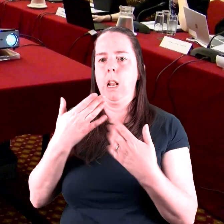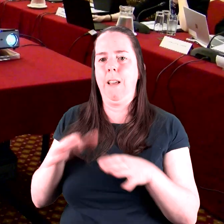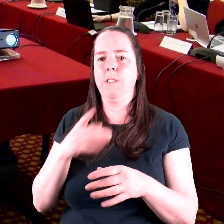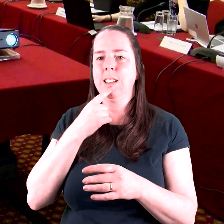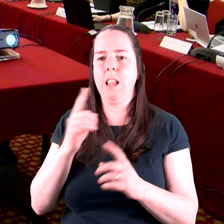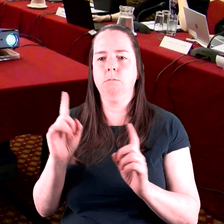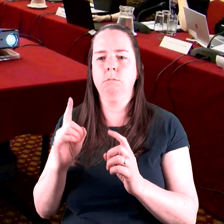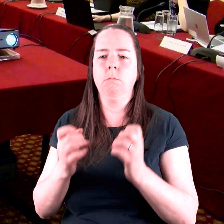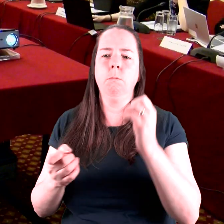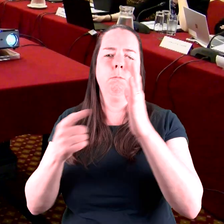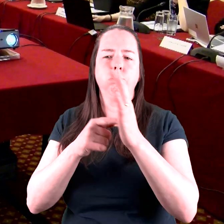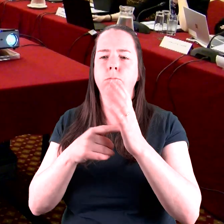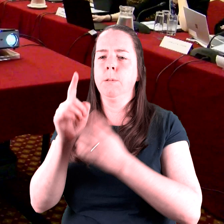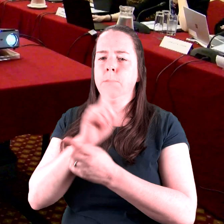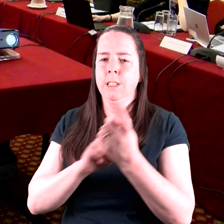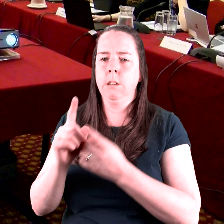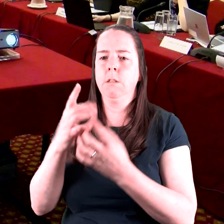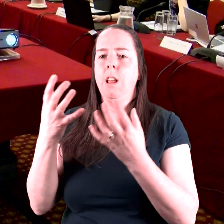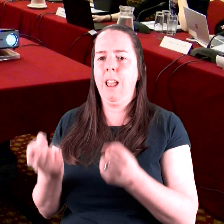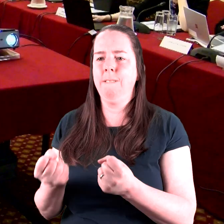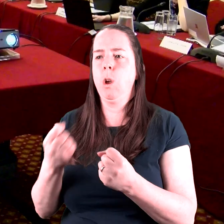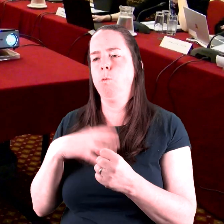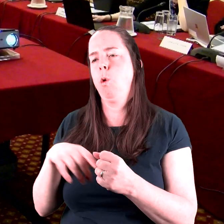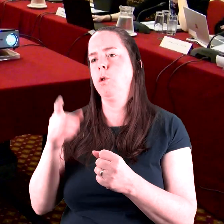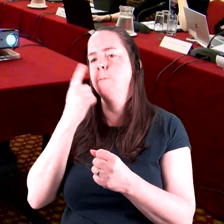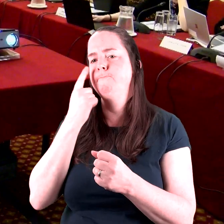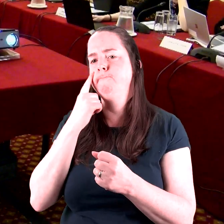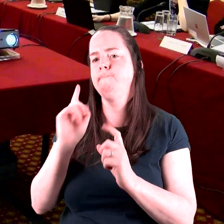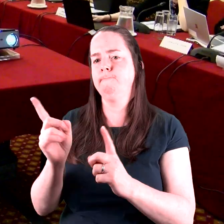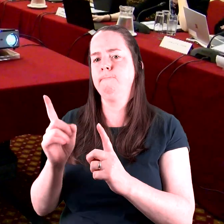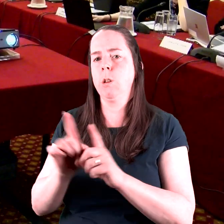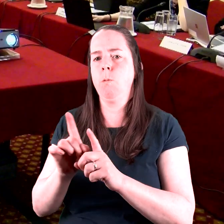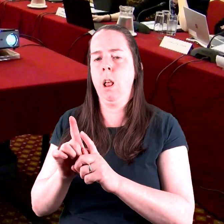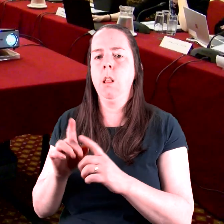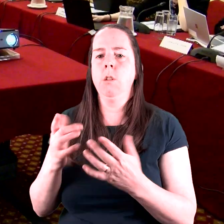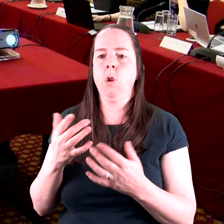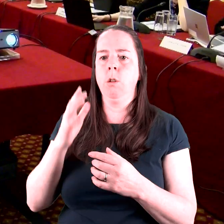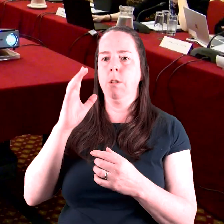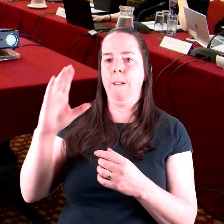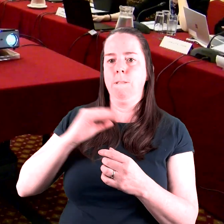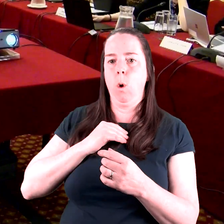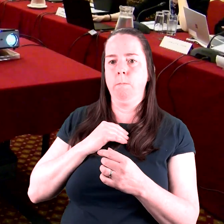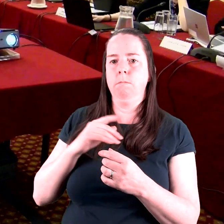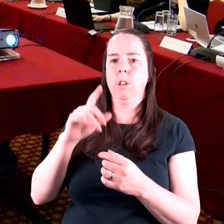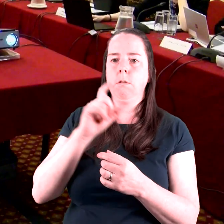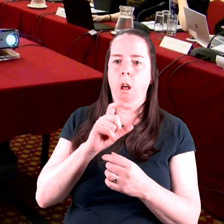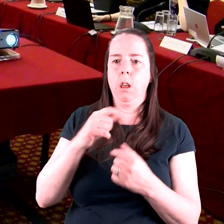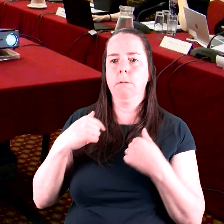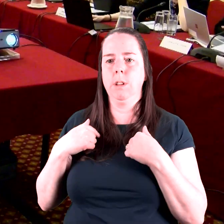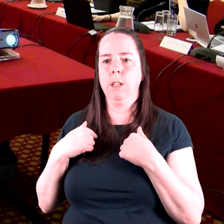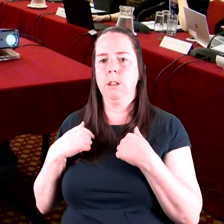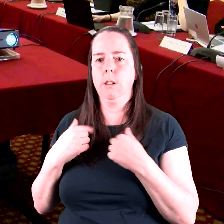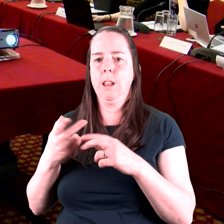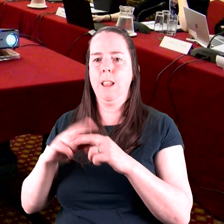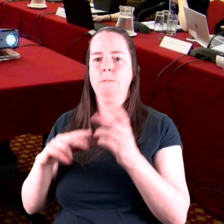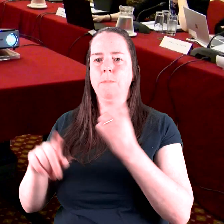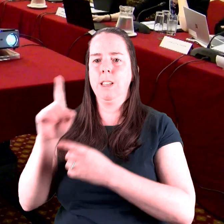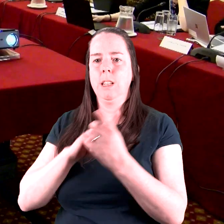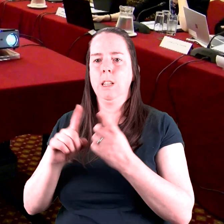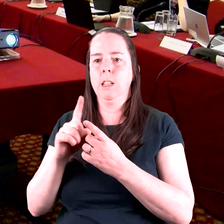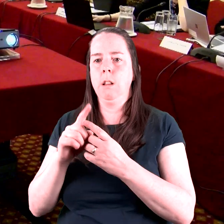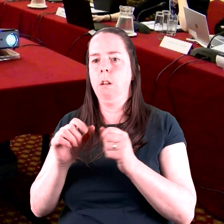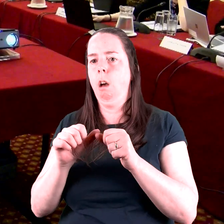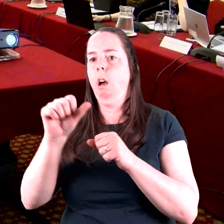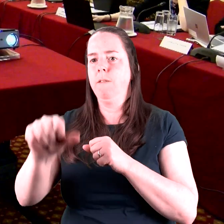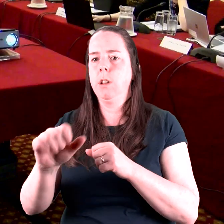there are really important meetings that are happening outside of those, obviously we want to see those as well. So to let Charlotte and I know if there are any meetings that